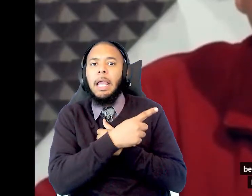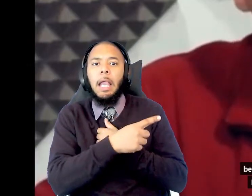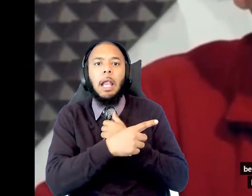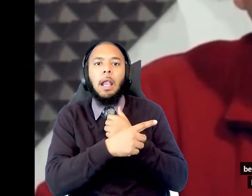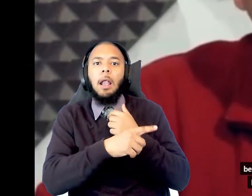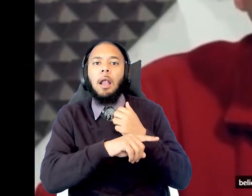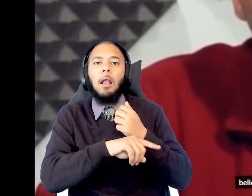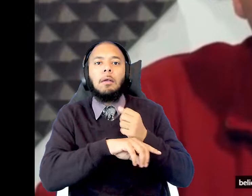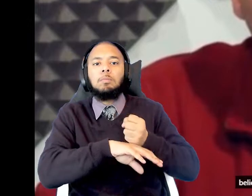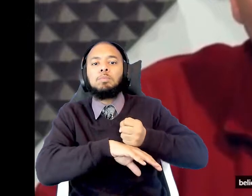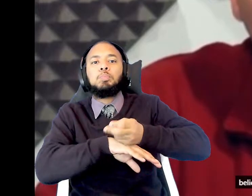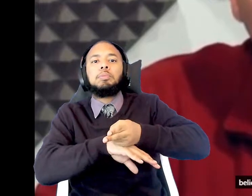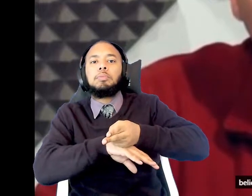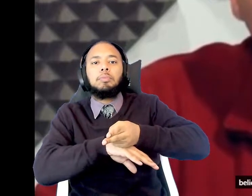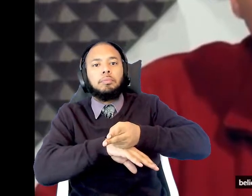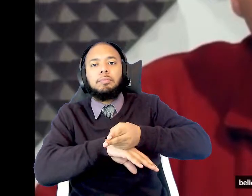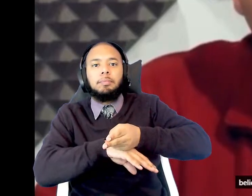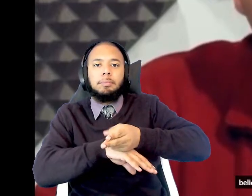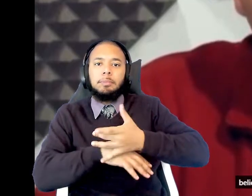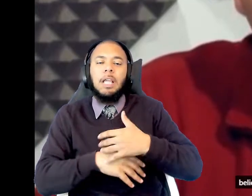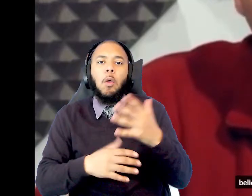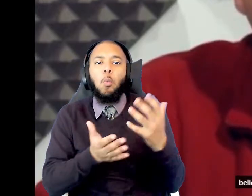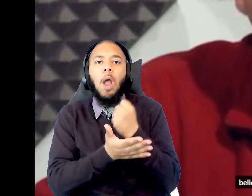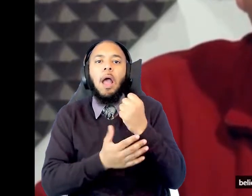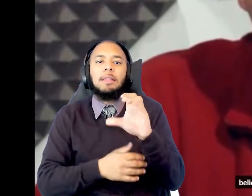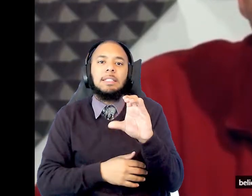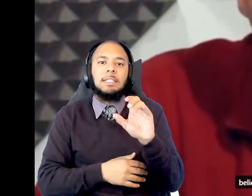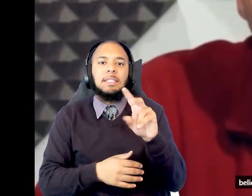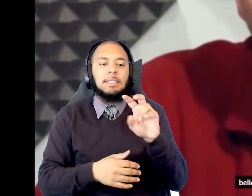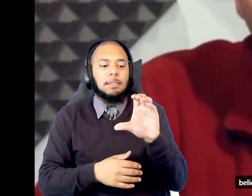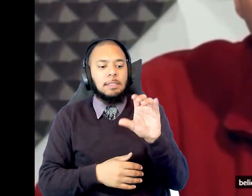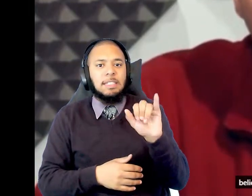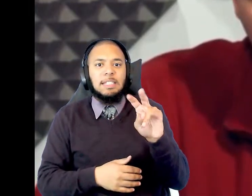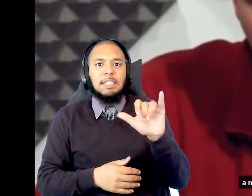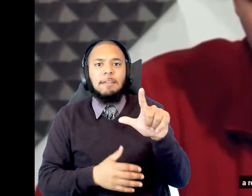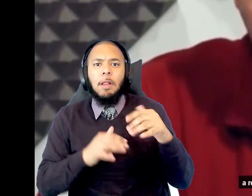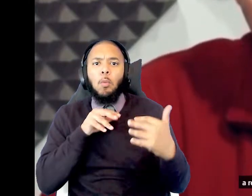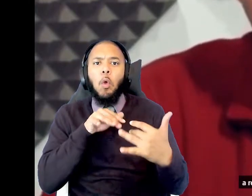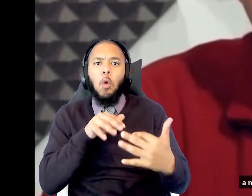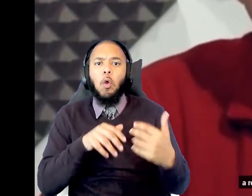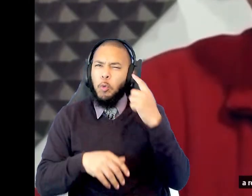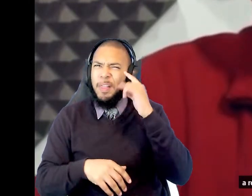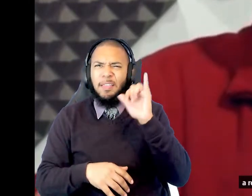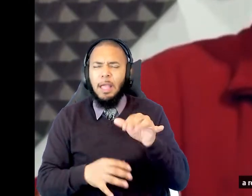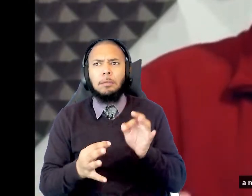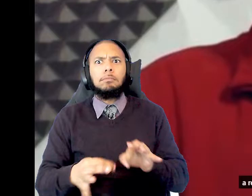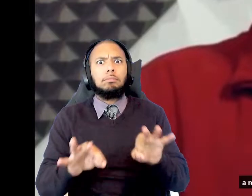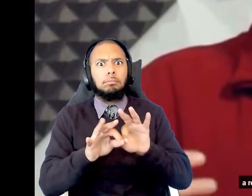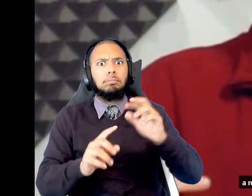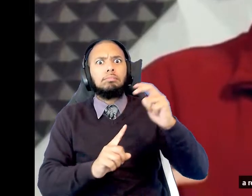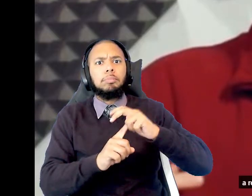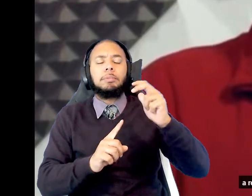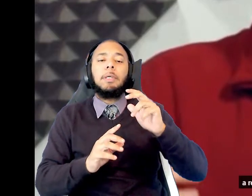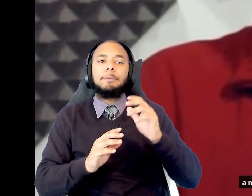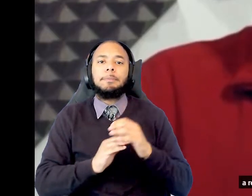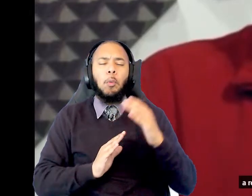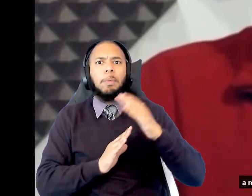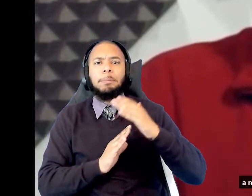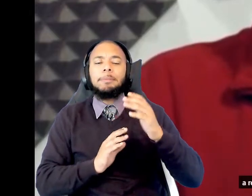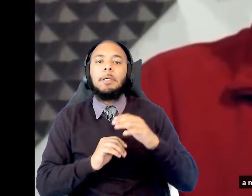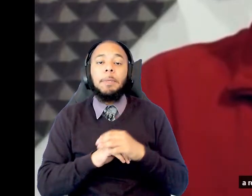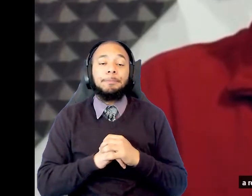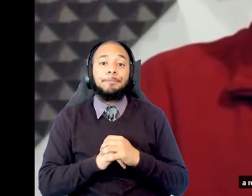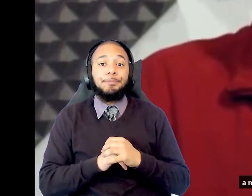War. That's a reason why, right? You believe winning the Civil War is really important. Okay? Now from there, you have